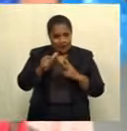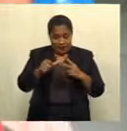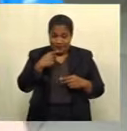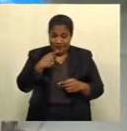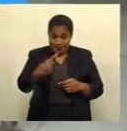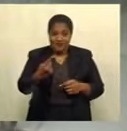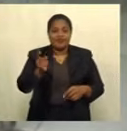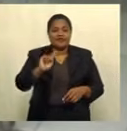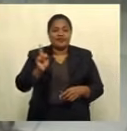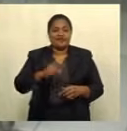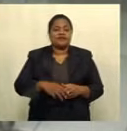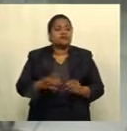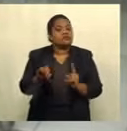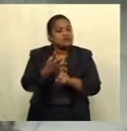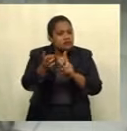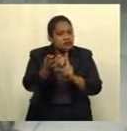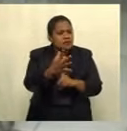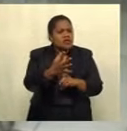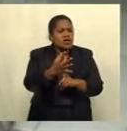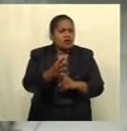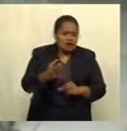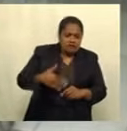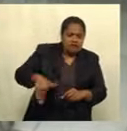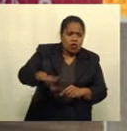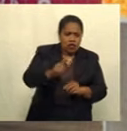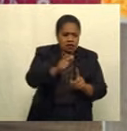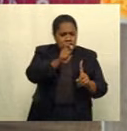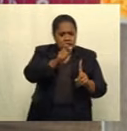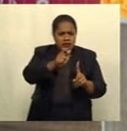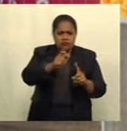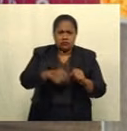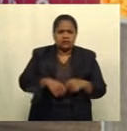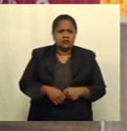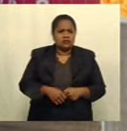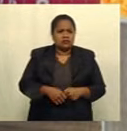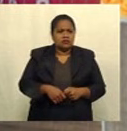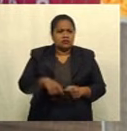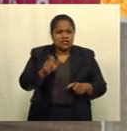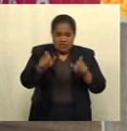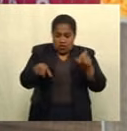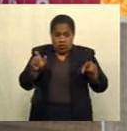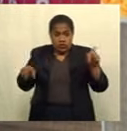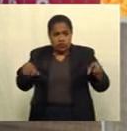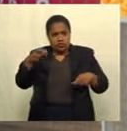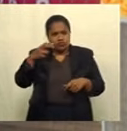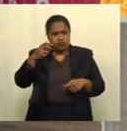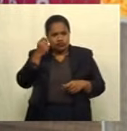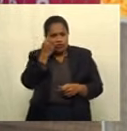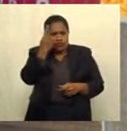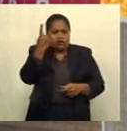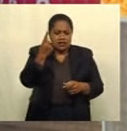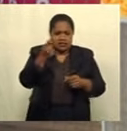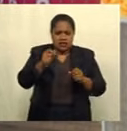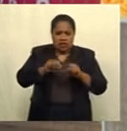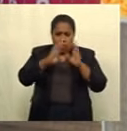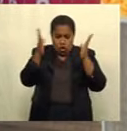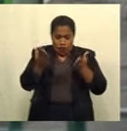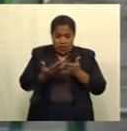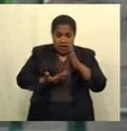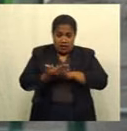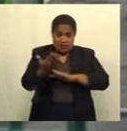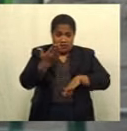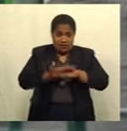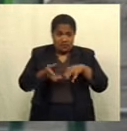stated that it is important for all stakeholders to recognize that globally, under new normal, COVID vaccination